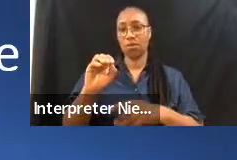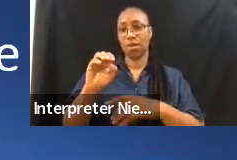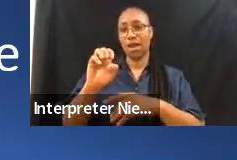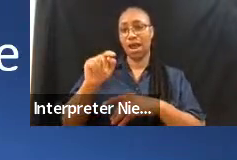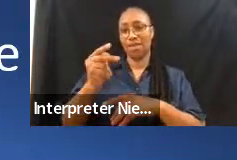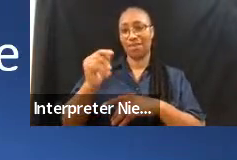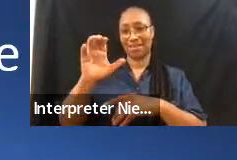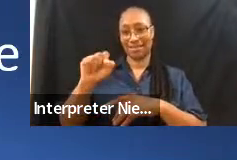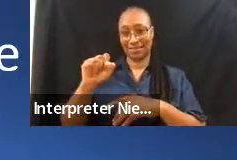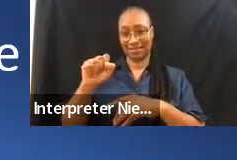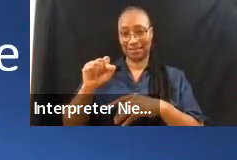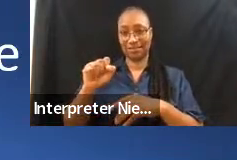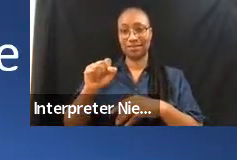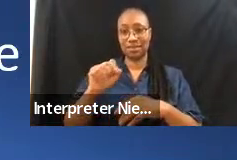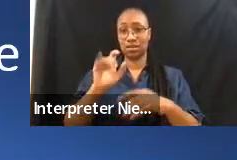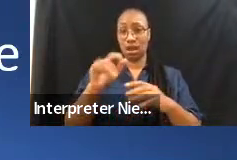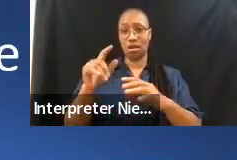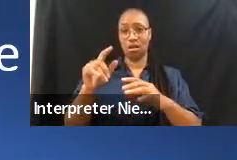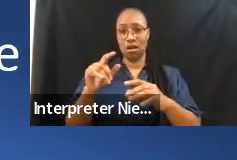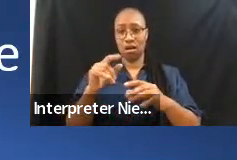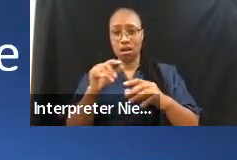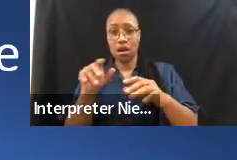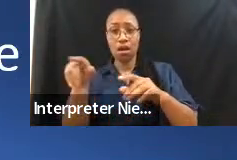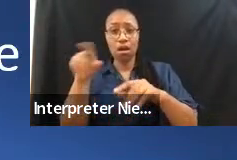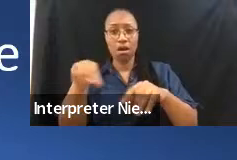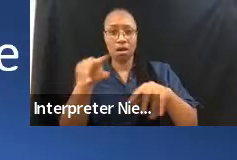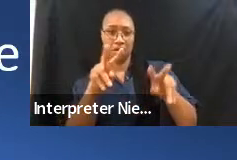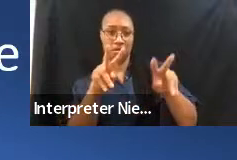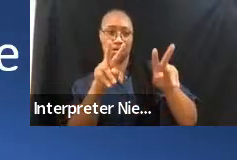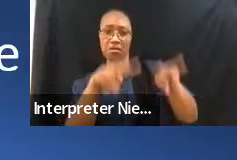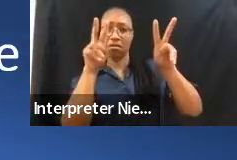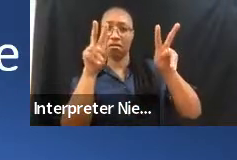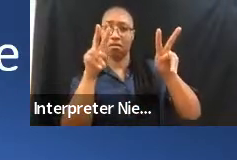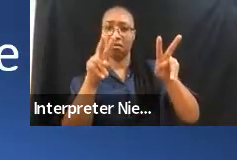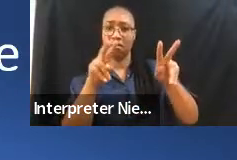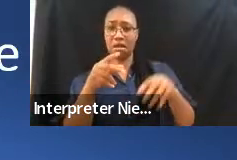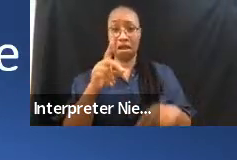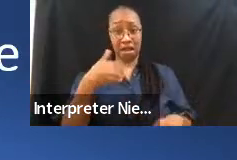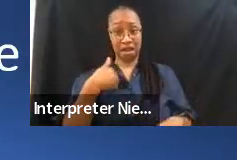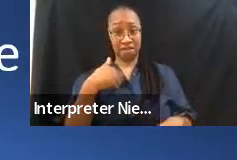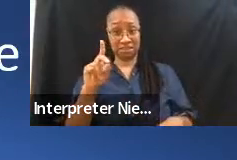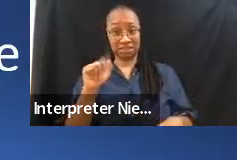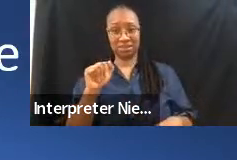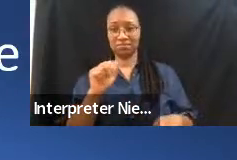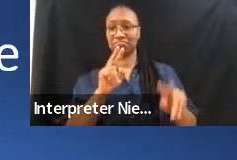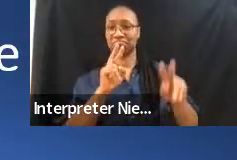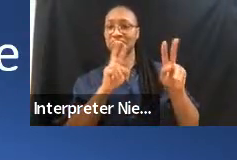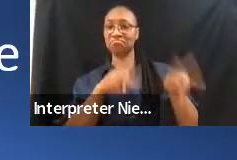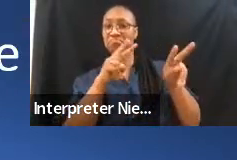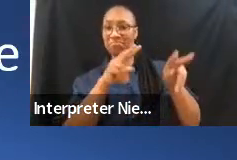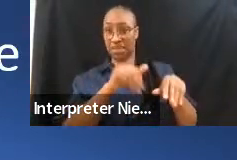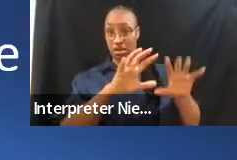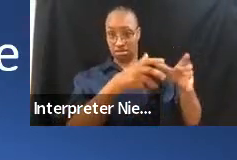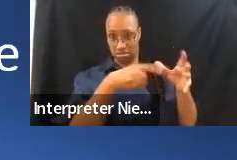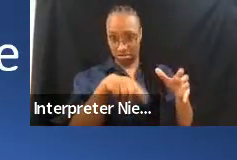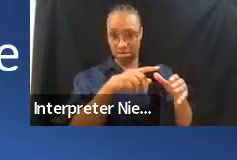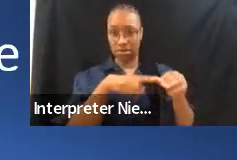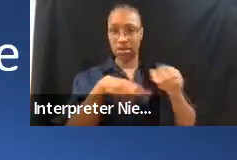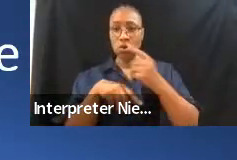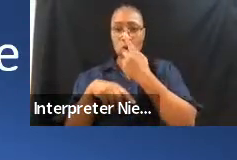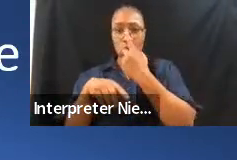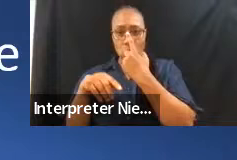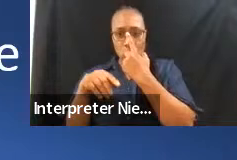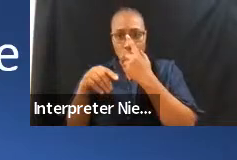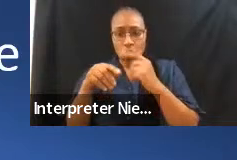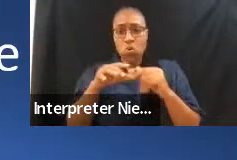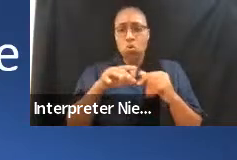about the quality of life of people living with disabilities held by many healthcare providers has resulted in